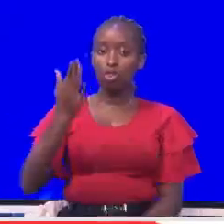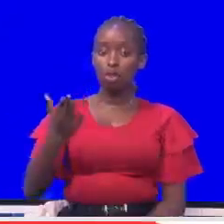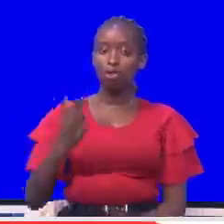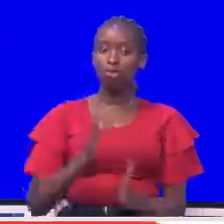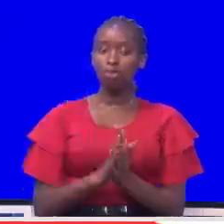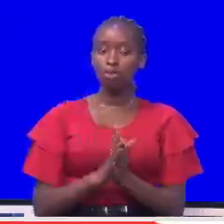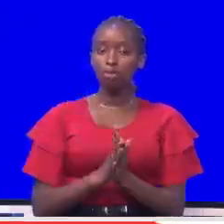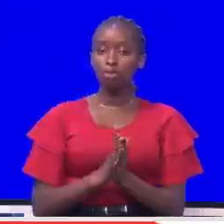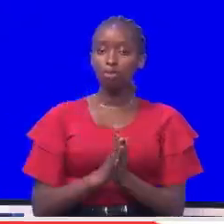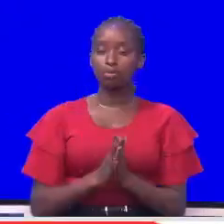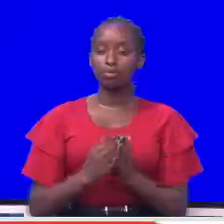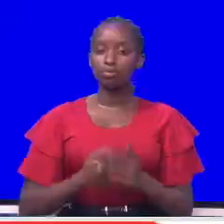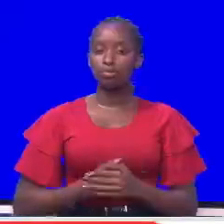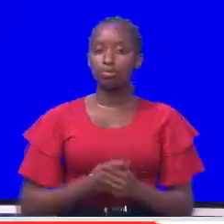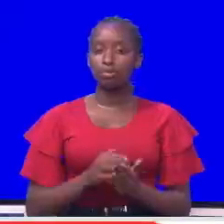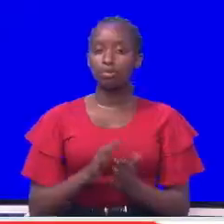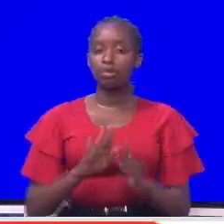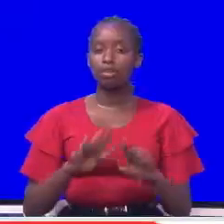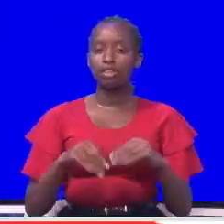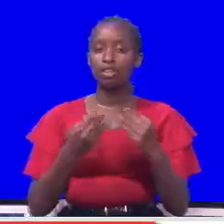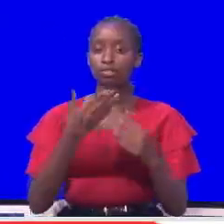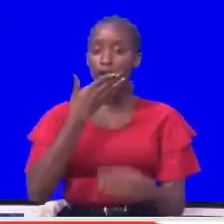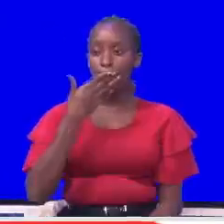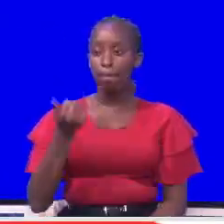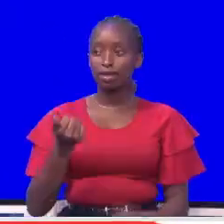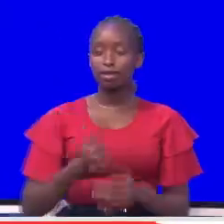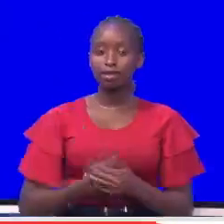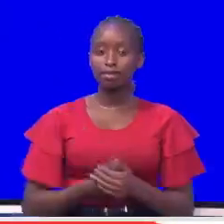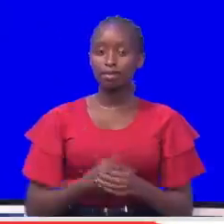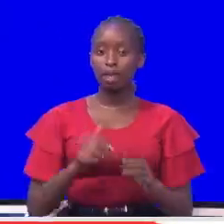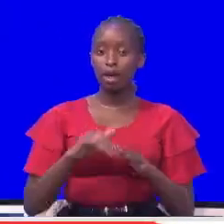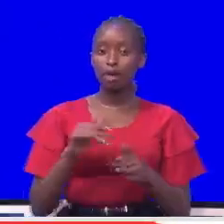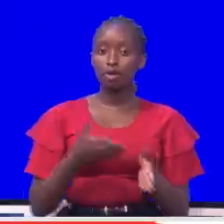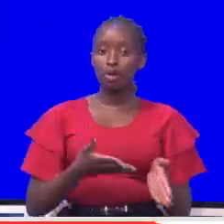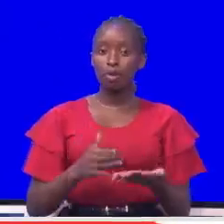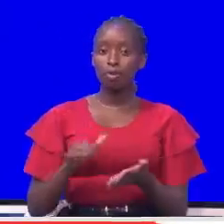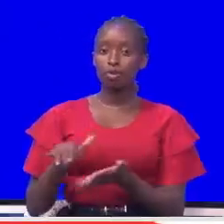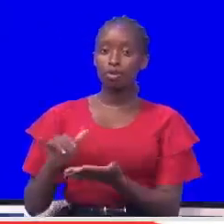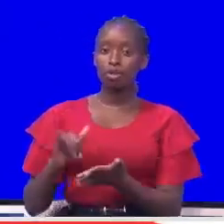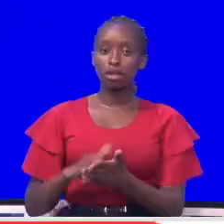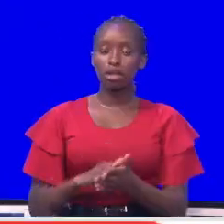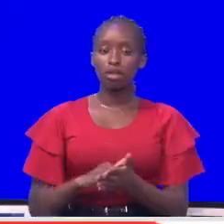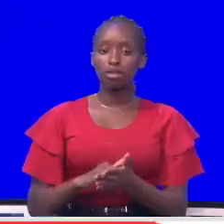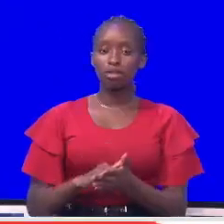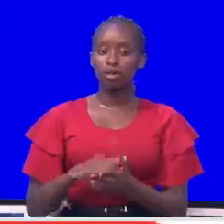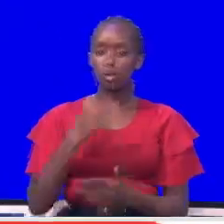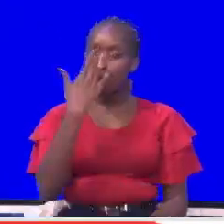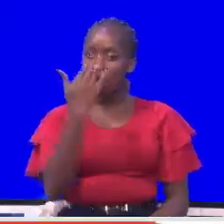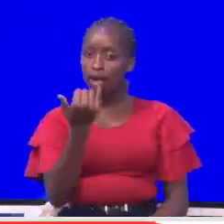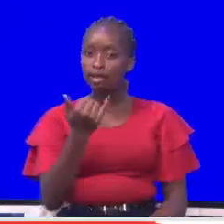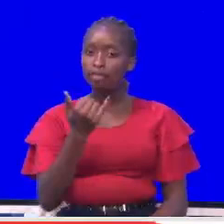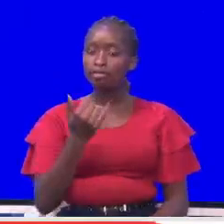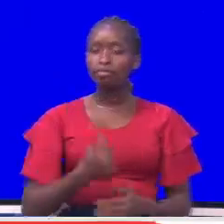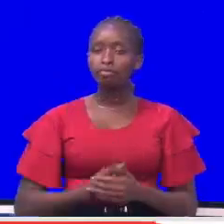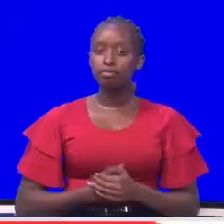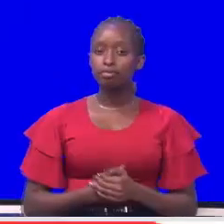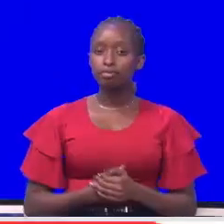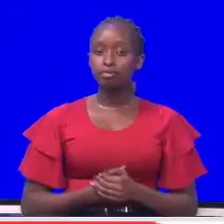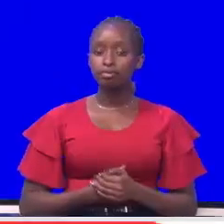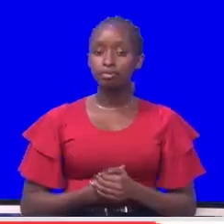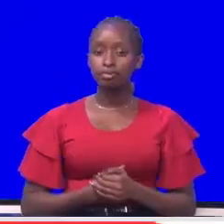and keep the best out of the opportunity, because